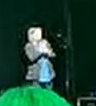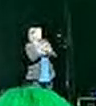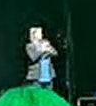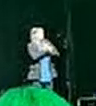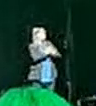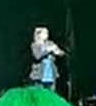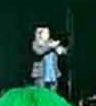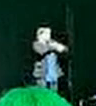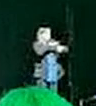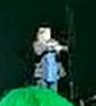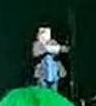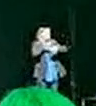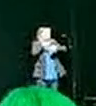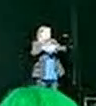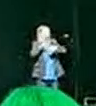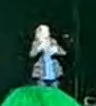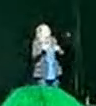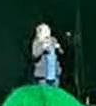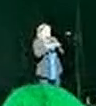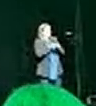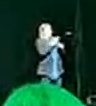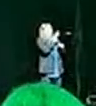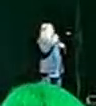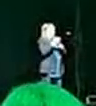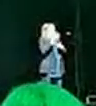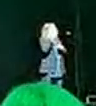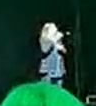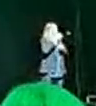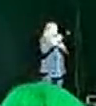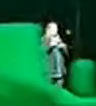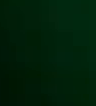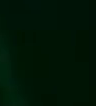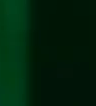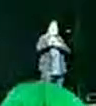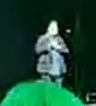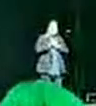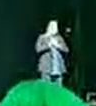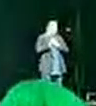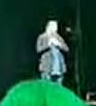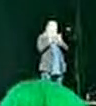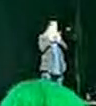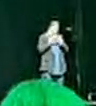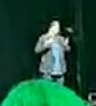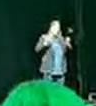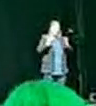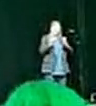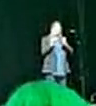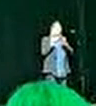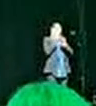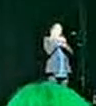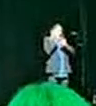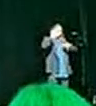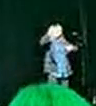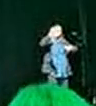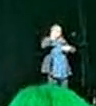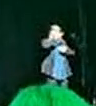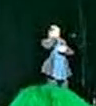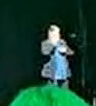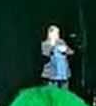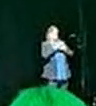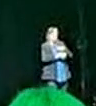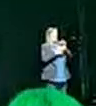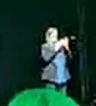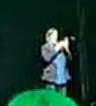1999. And in 2019, she received an honorary doctorate of art from Manchester